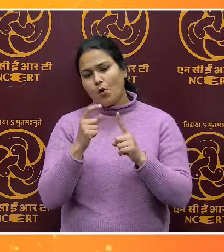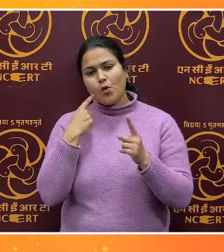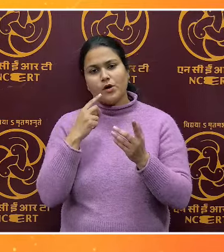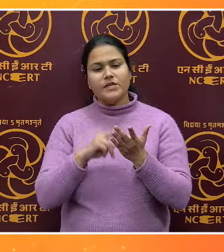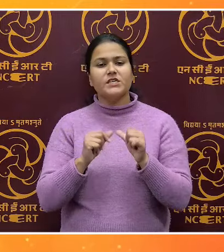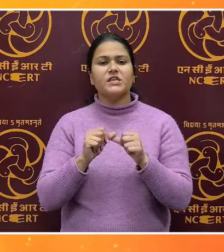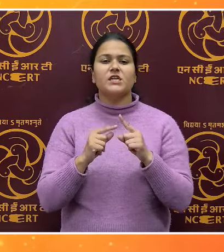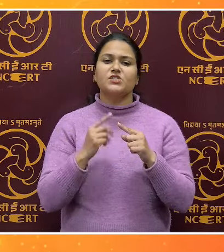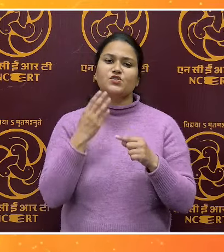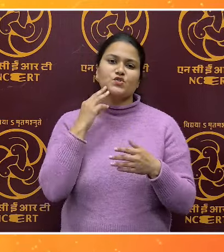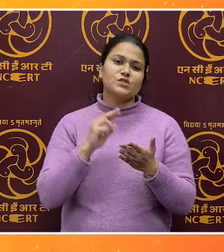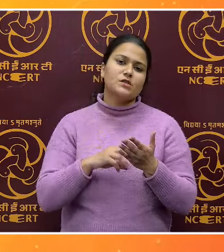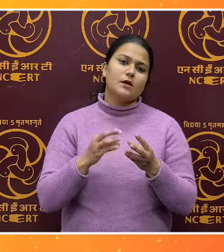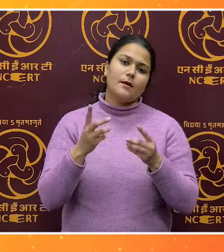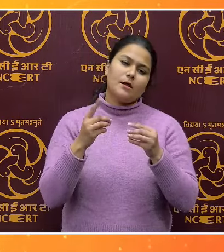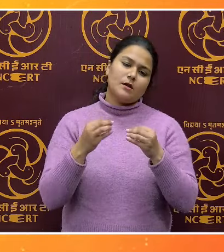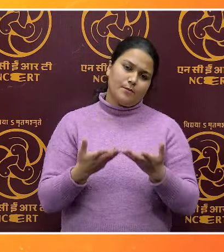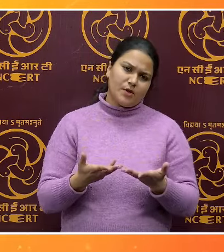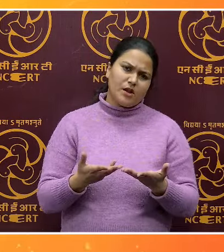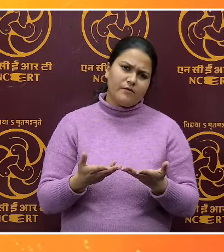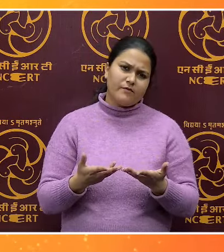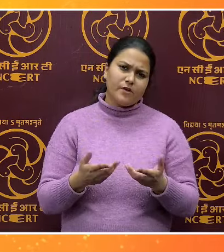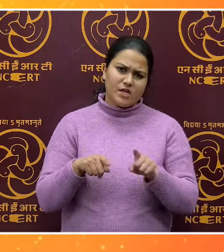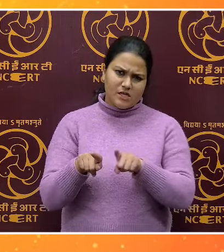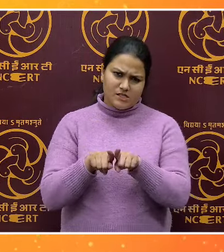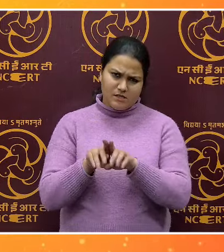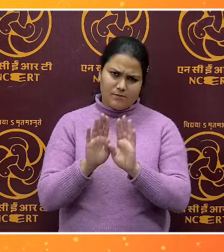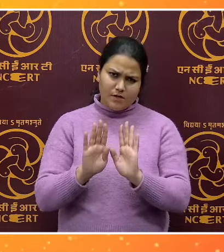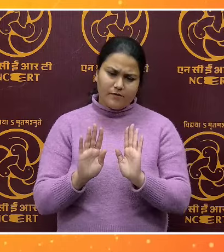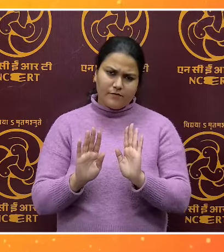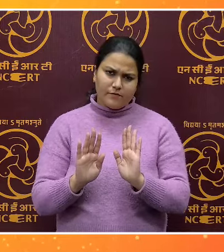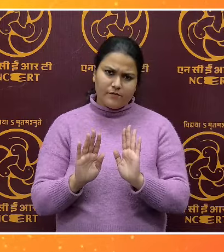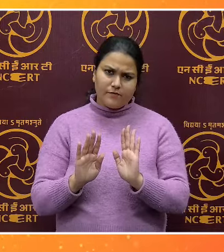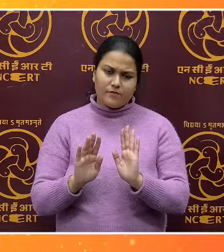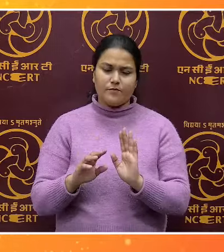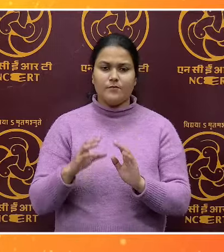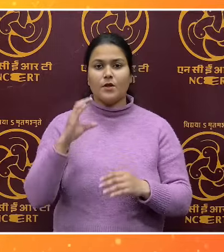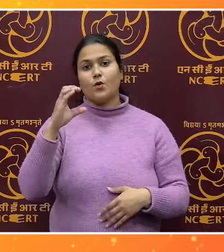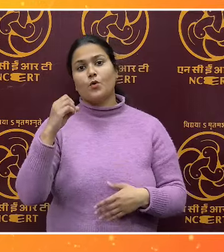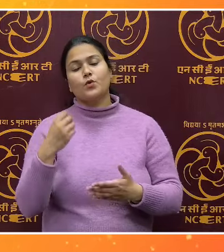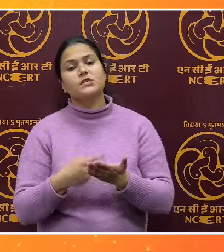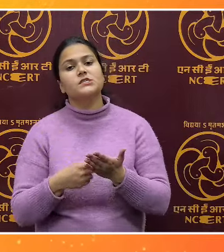any examples along with it? Yeah. Coordination number means